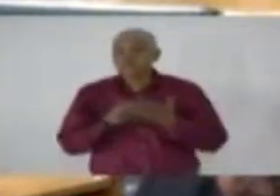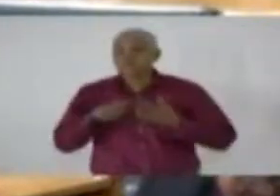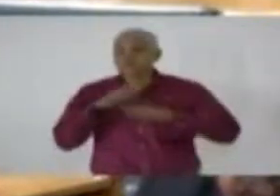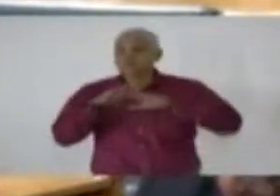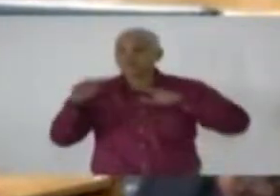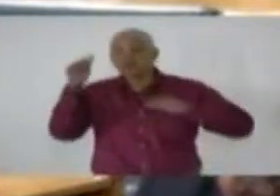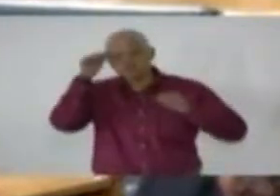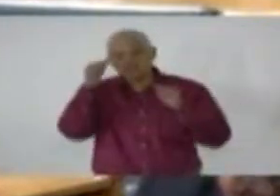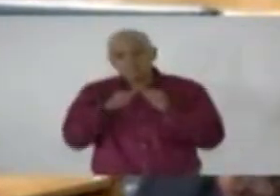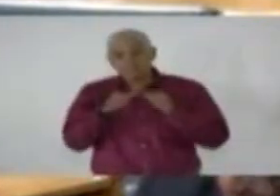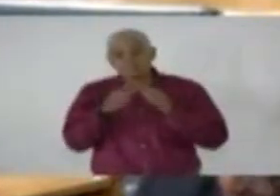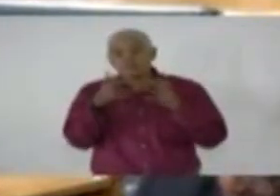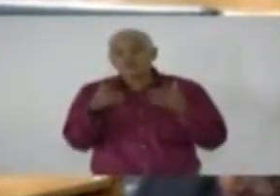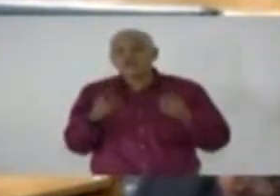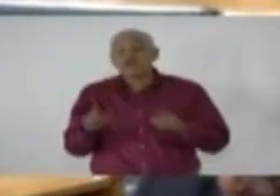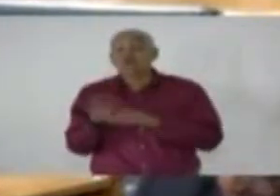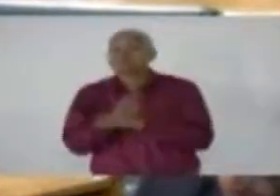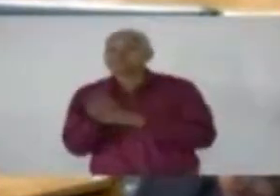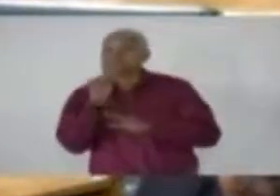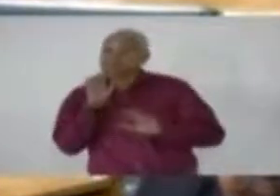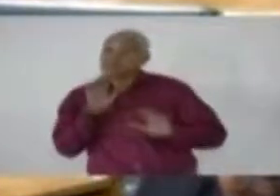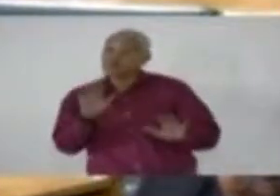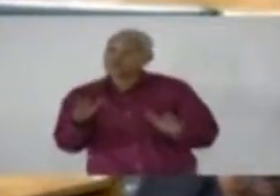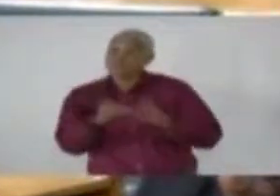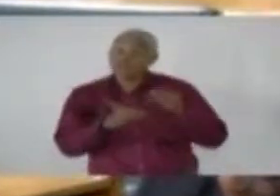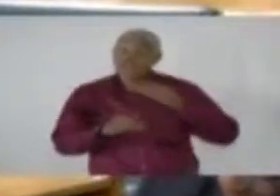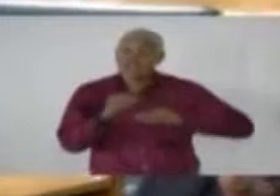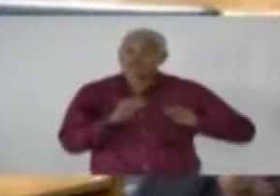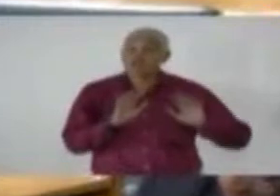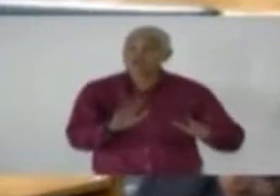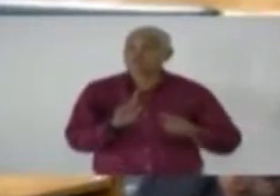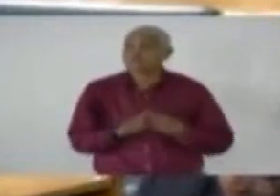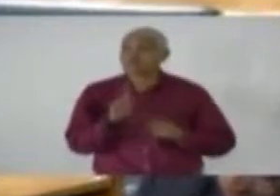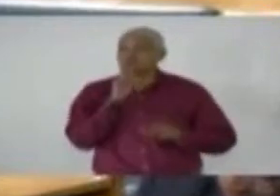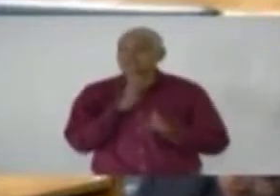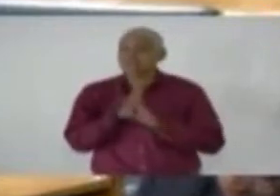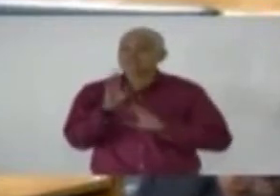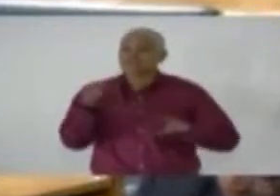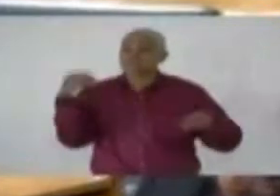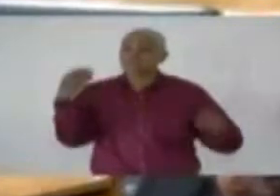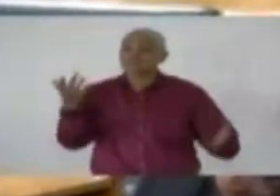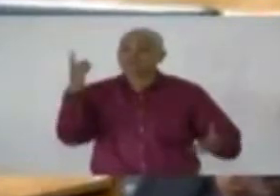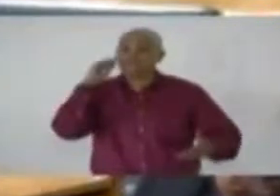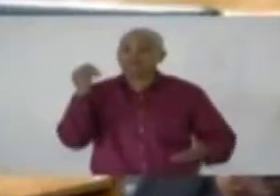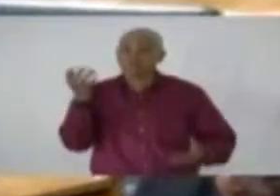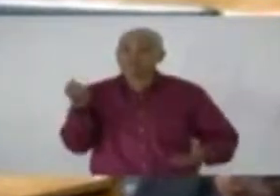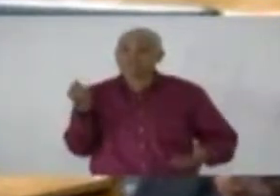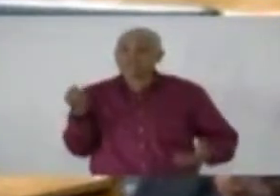that. So business is the key driver in the economic and the main provider of revenues.